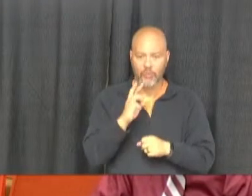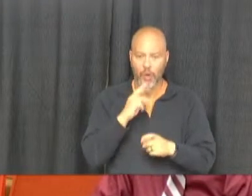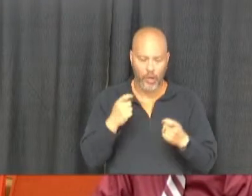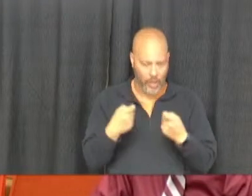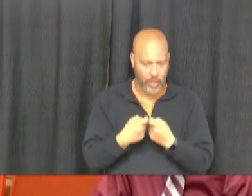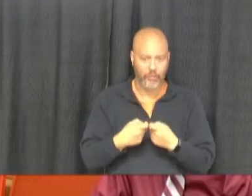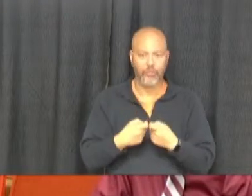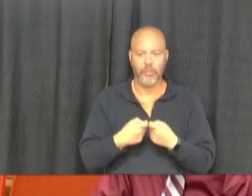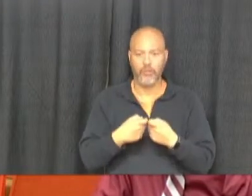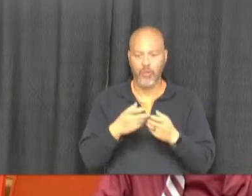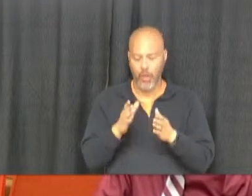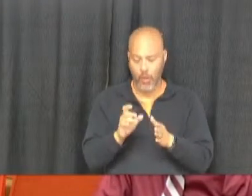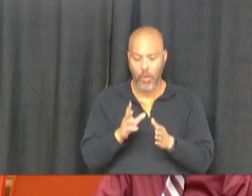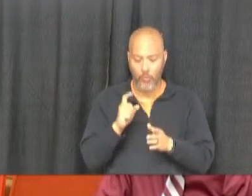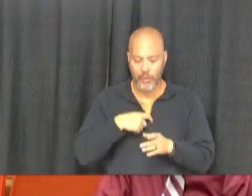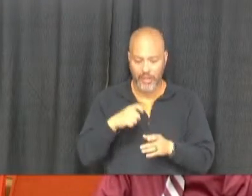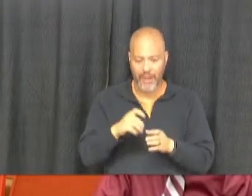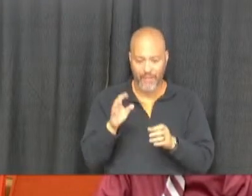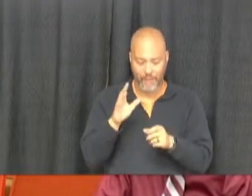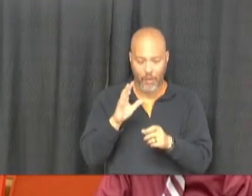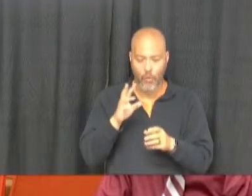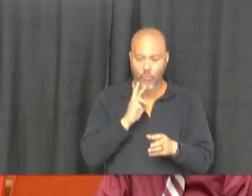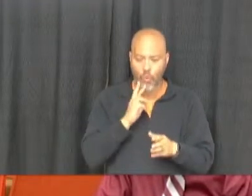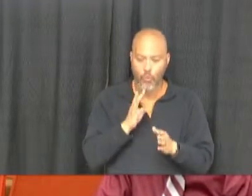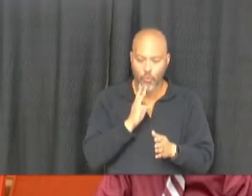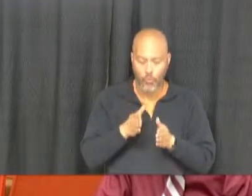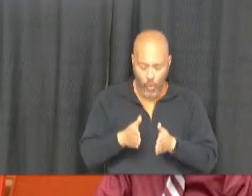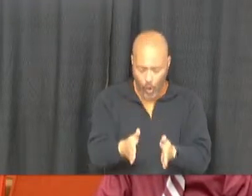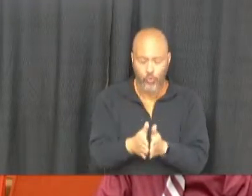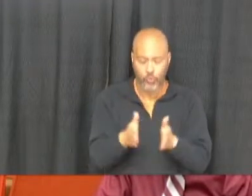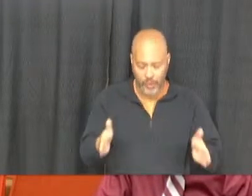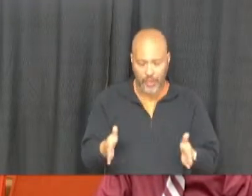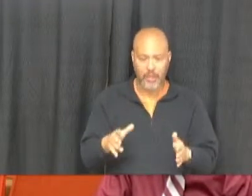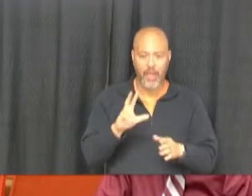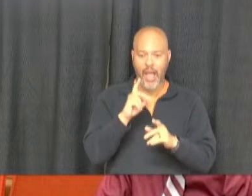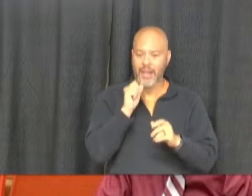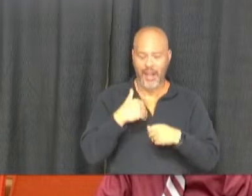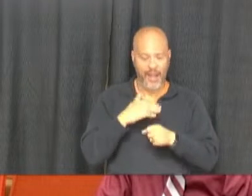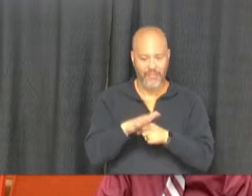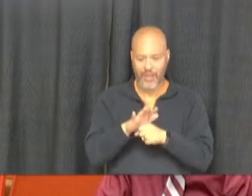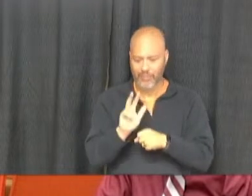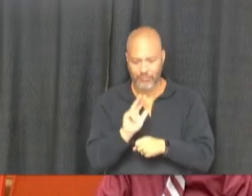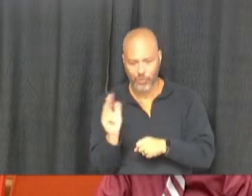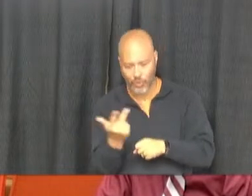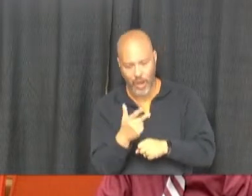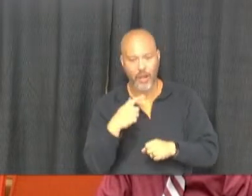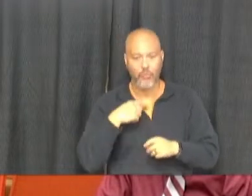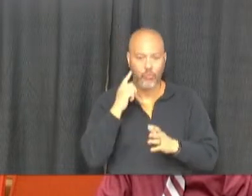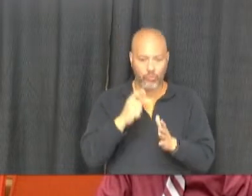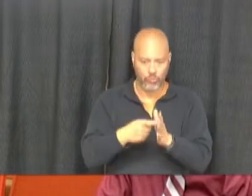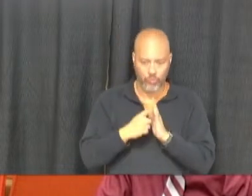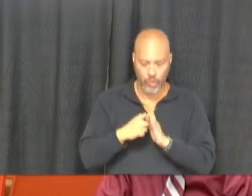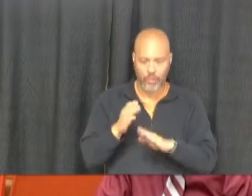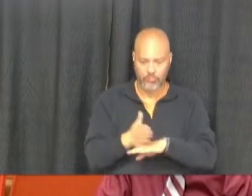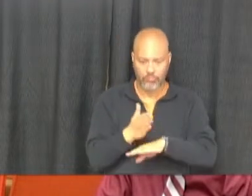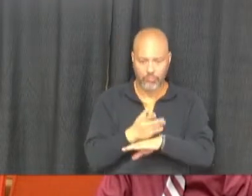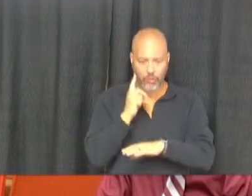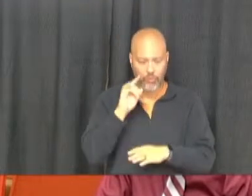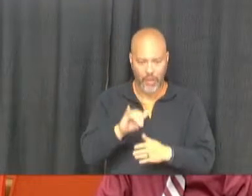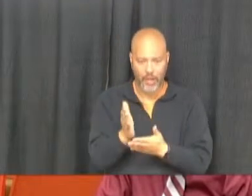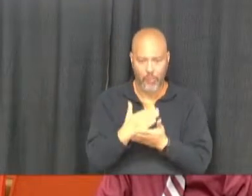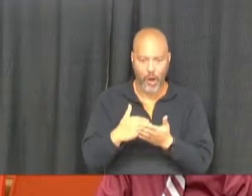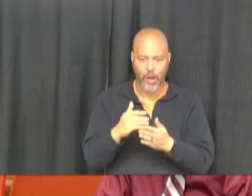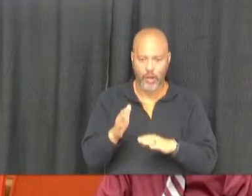with road width, lack of a turnaround, and water service are identified, and any development of these properties would require infrastructure upgrades as